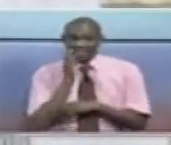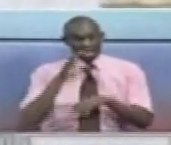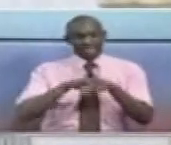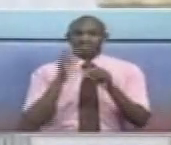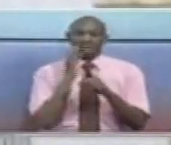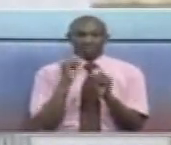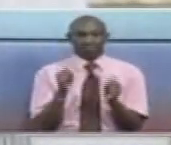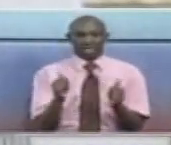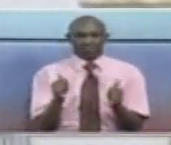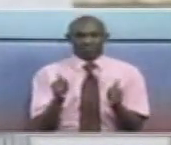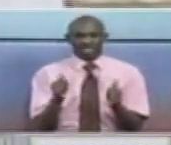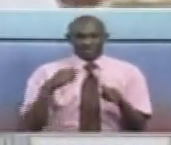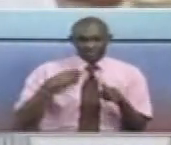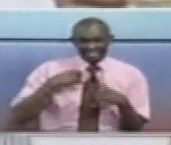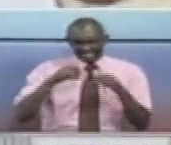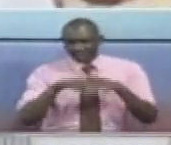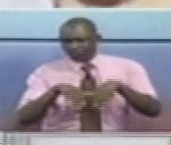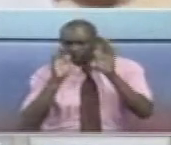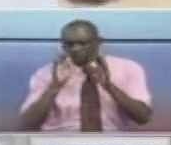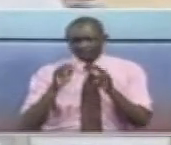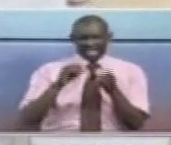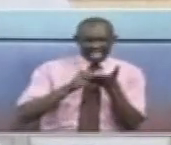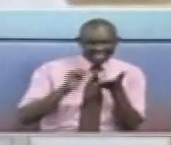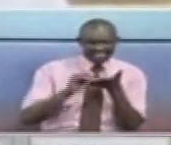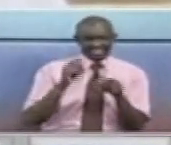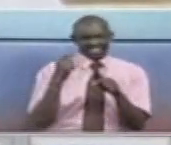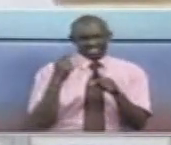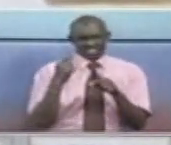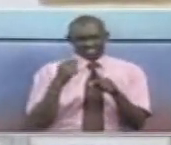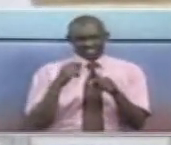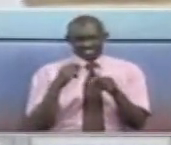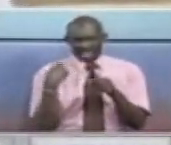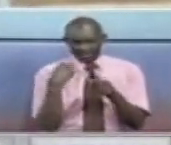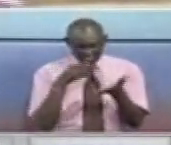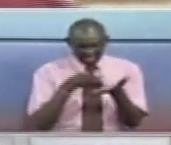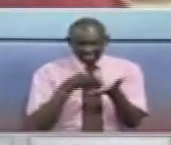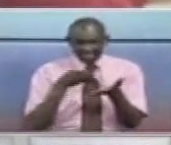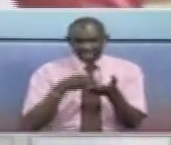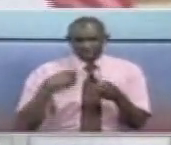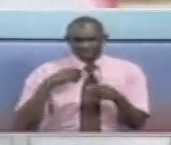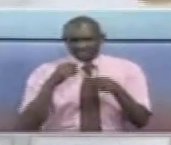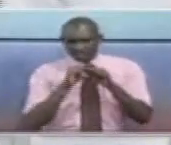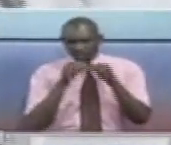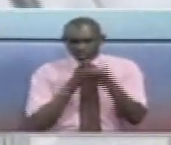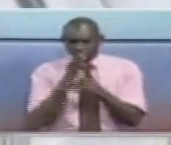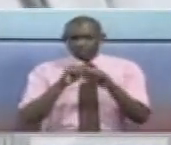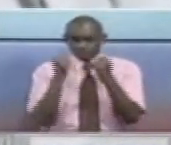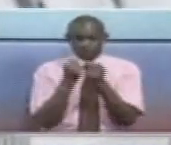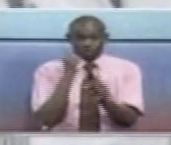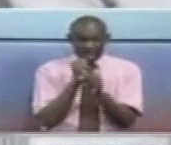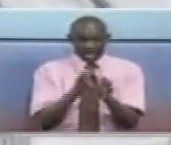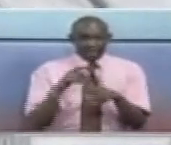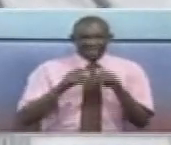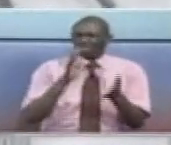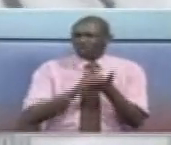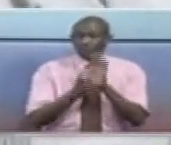the mother. We tried to follow the addresses that were left in the file through our social worker, but nobody